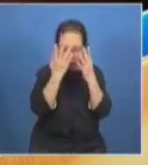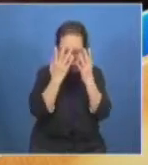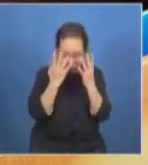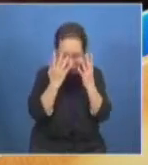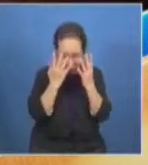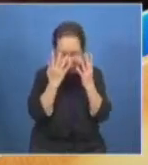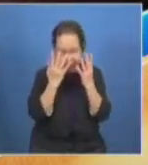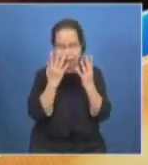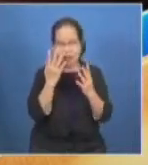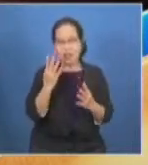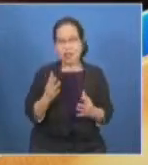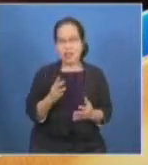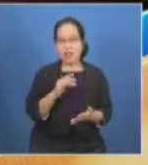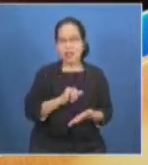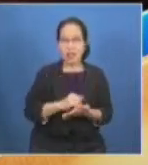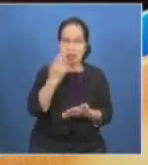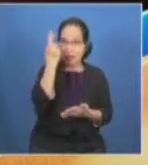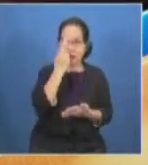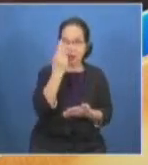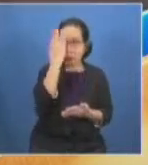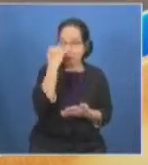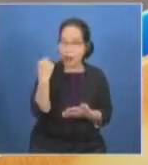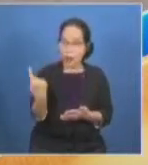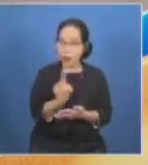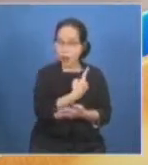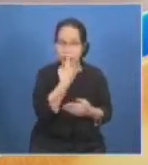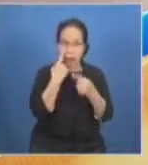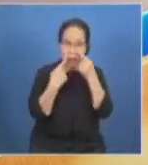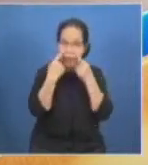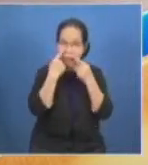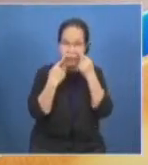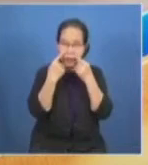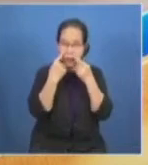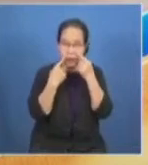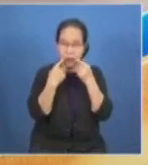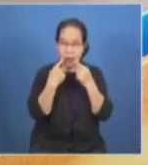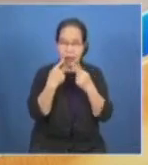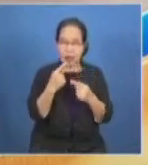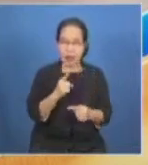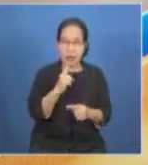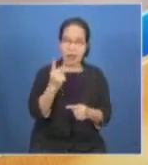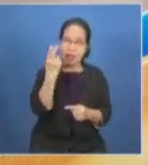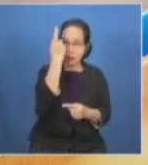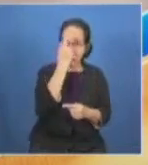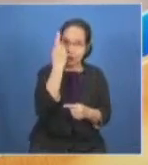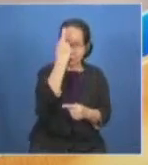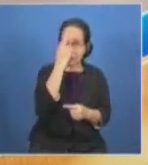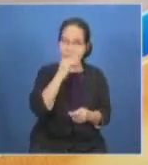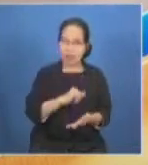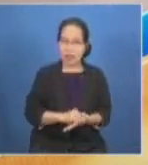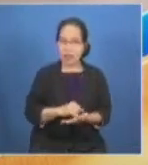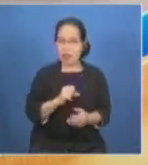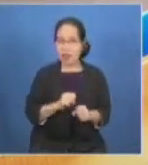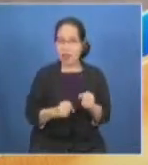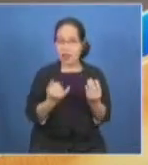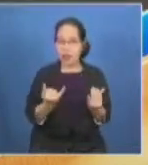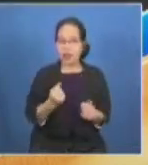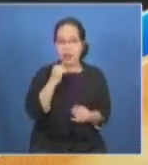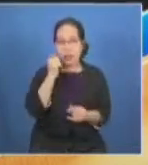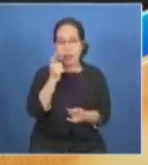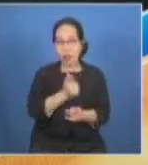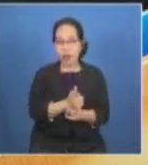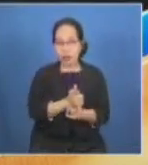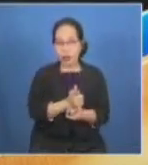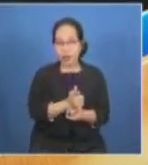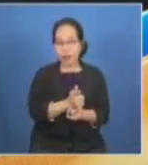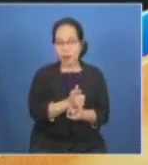too sad. That could be the reason why we cry sometimes. Now, you